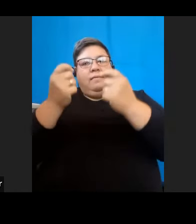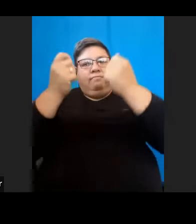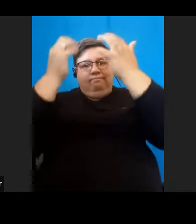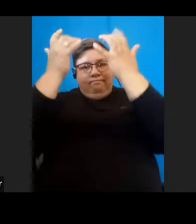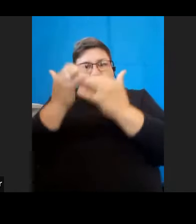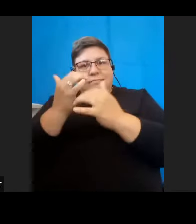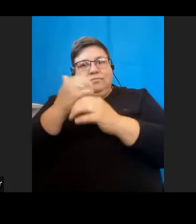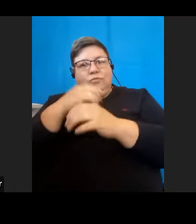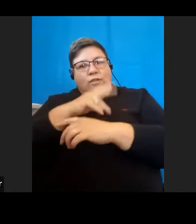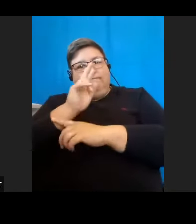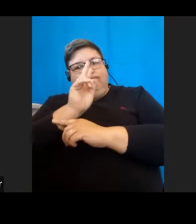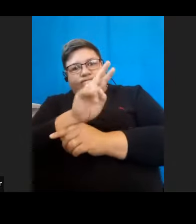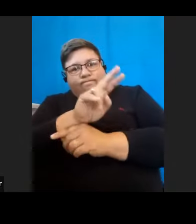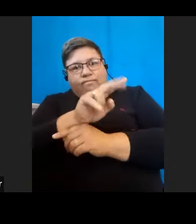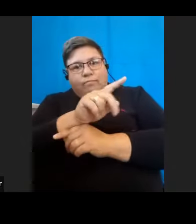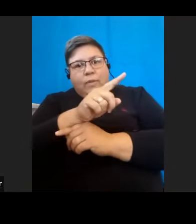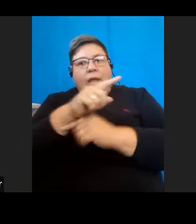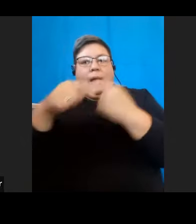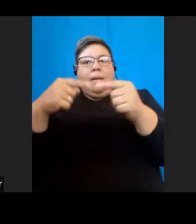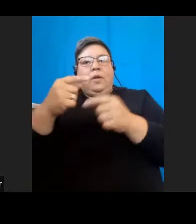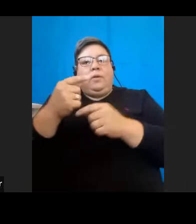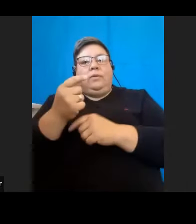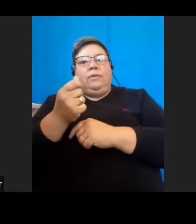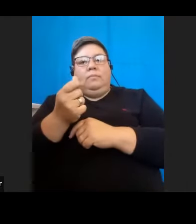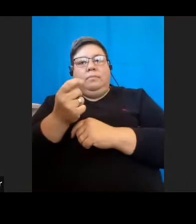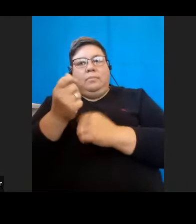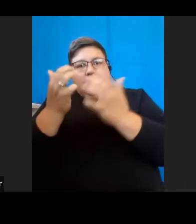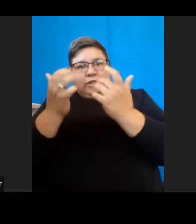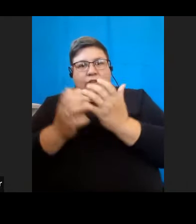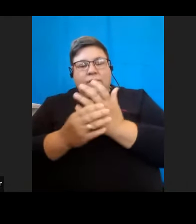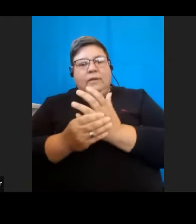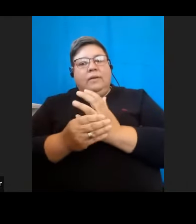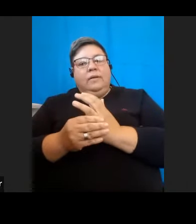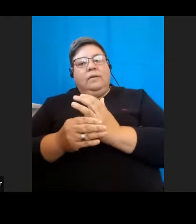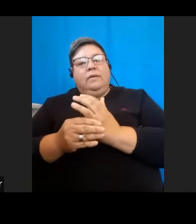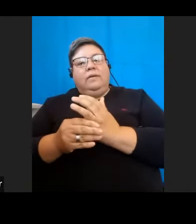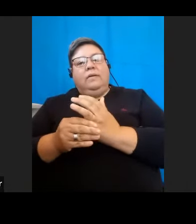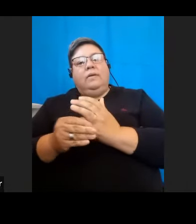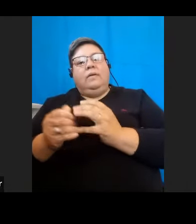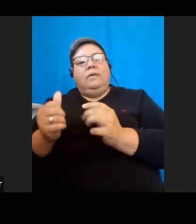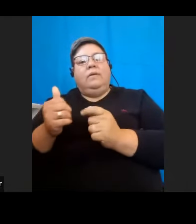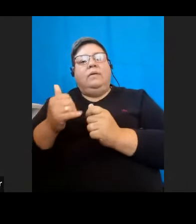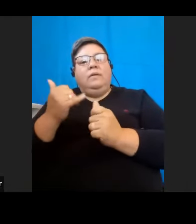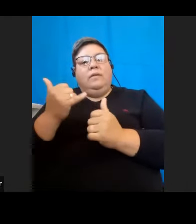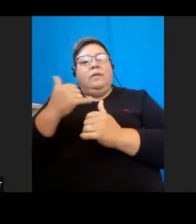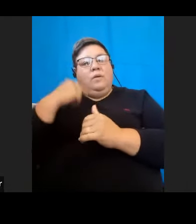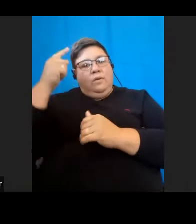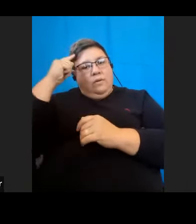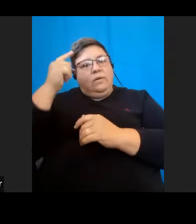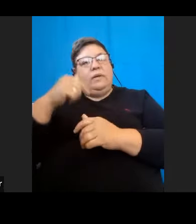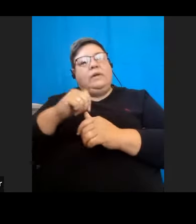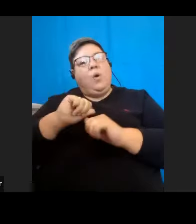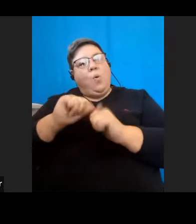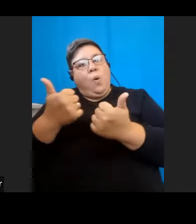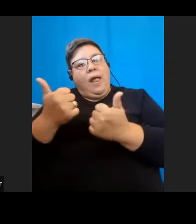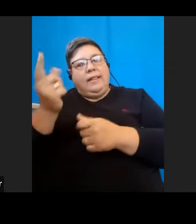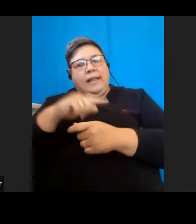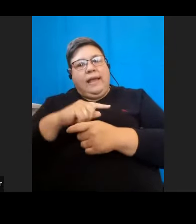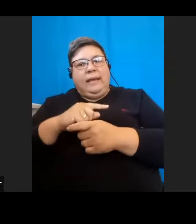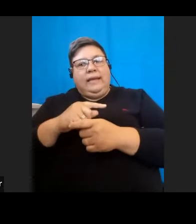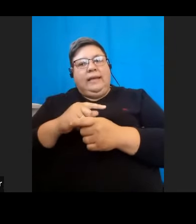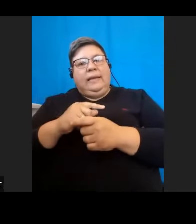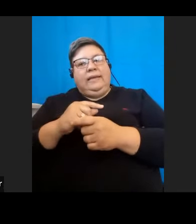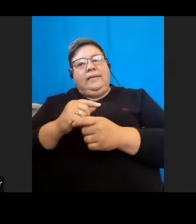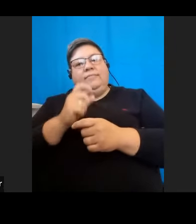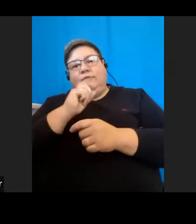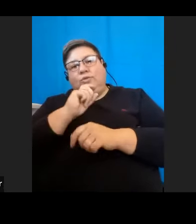wanted to listen to more analysis of the budget, but we think today we have spent the day very well. And thank you to everybody who has made